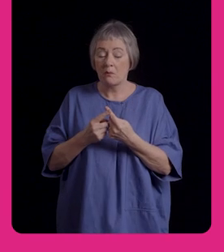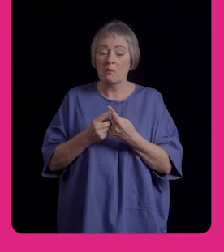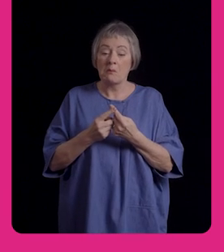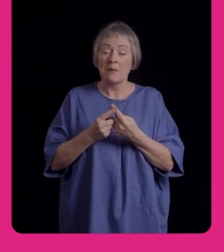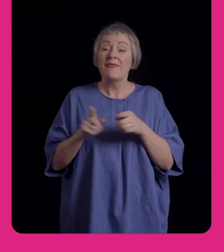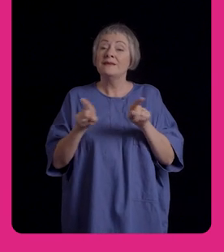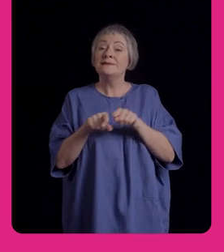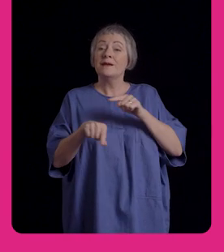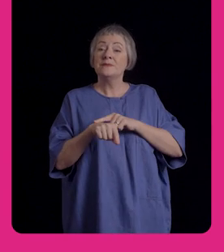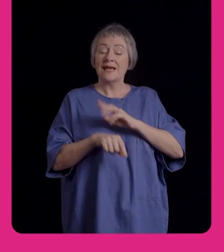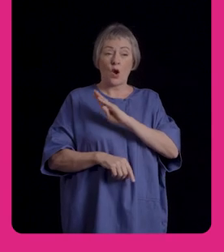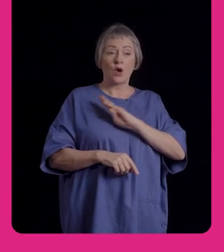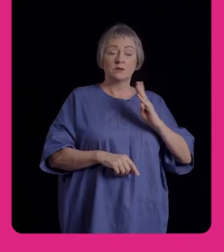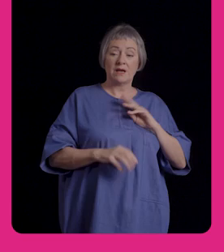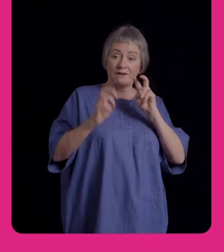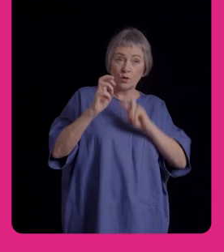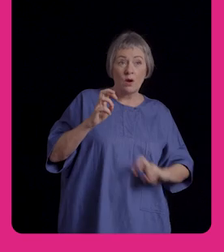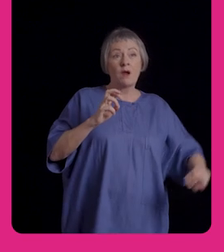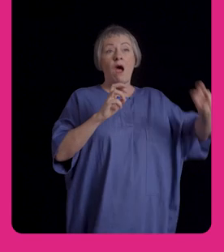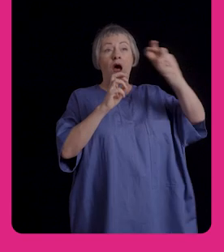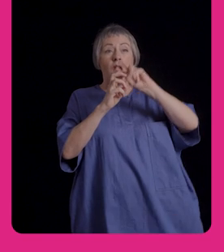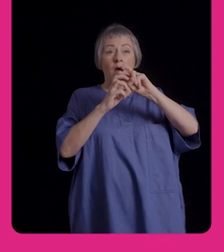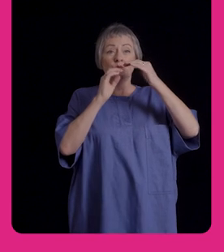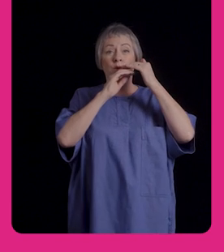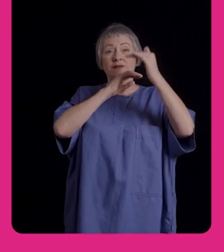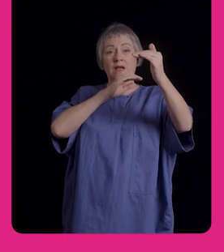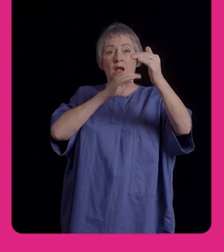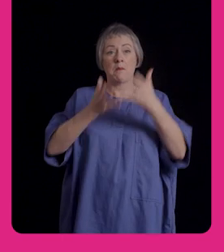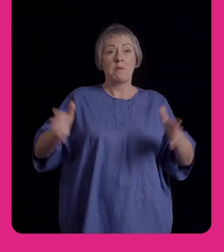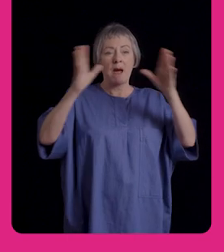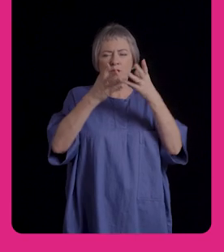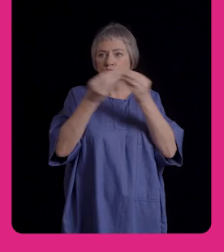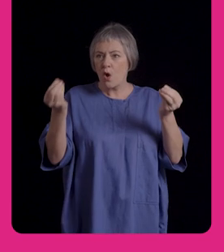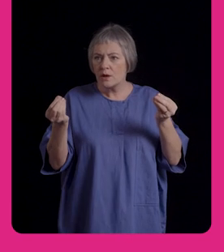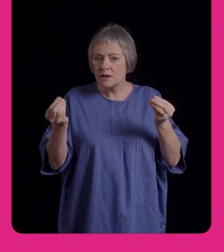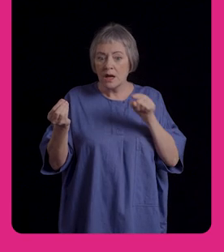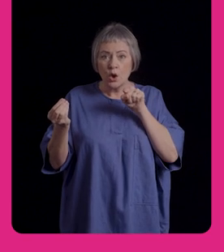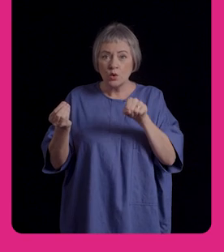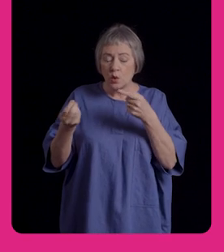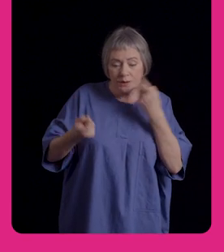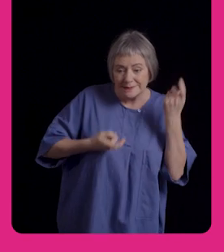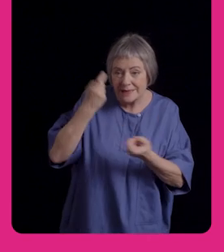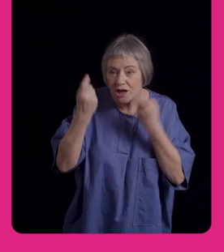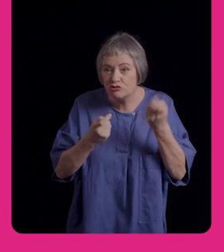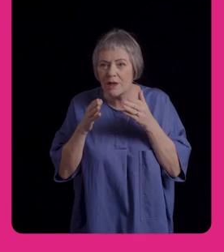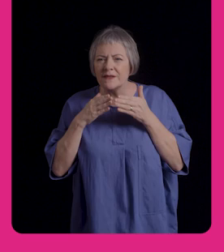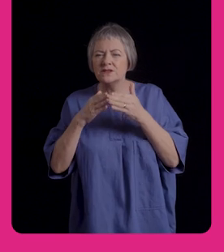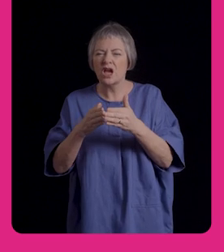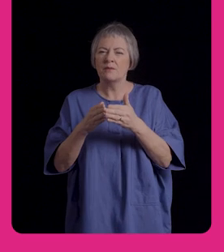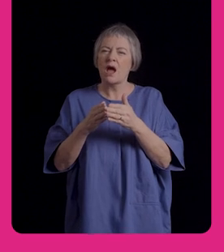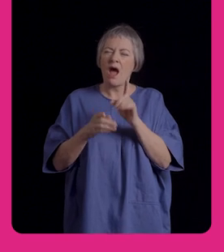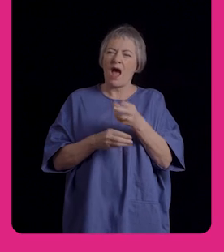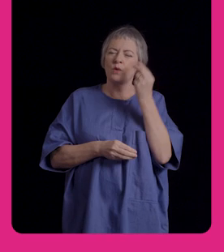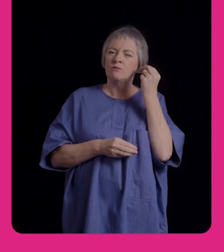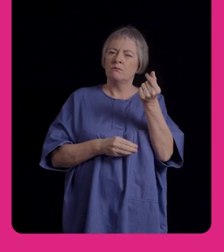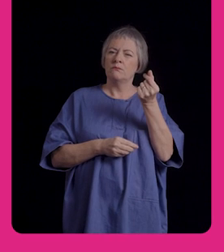I guess meanwhile, like Osborne, if you've gone up to the deck and you found that the barrel is gone, are you now like searching the ship? I think like I've